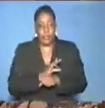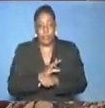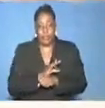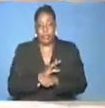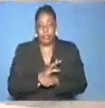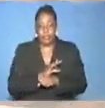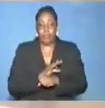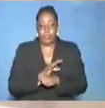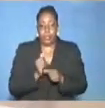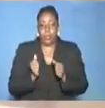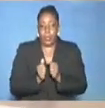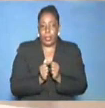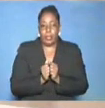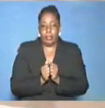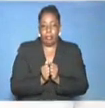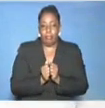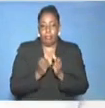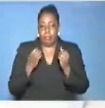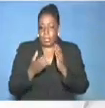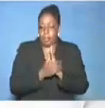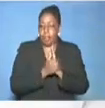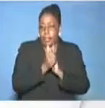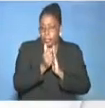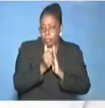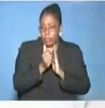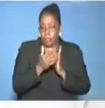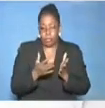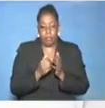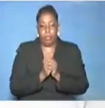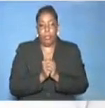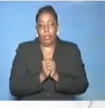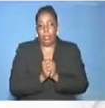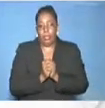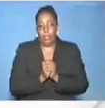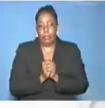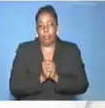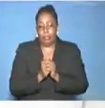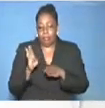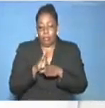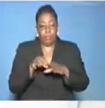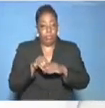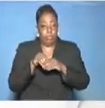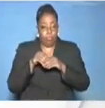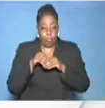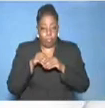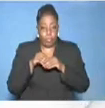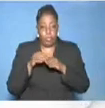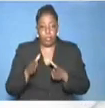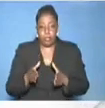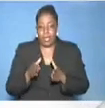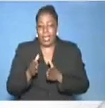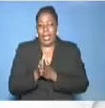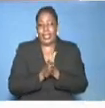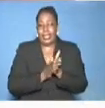know, a number of experts, clients, entrepreneurs, and